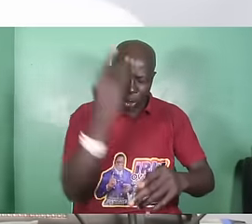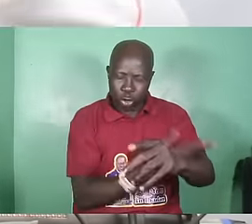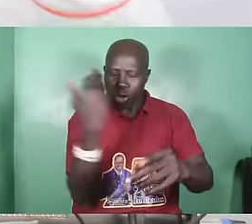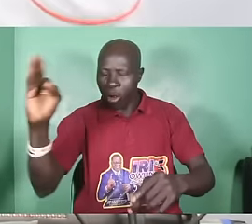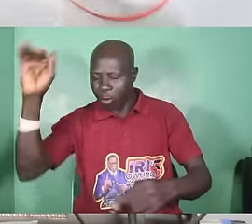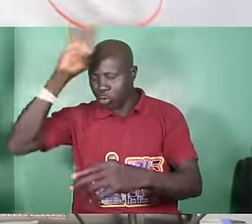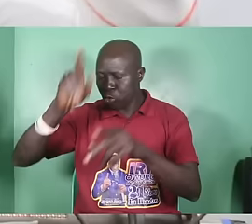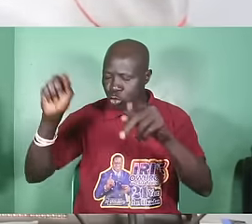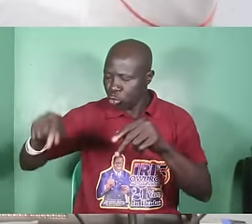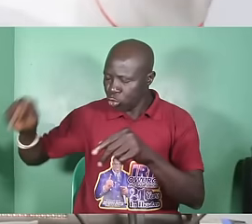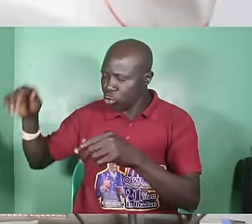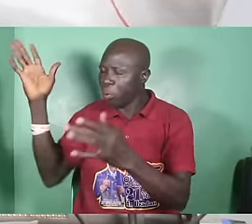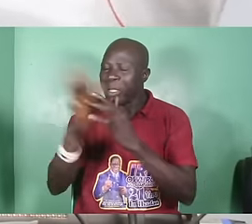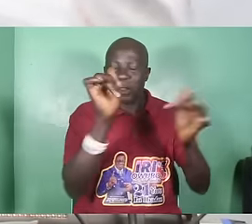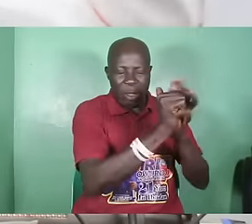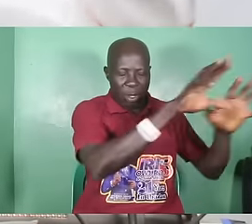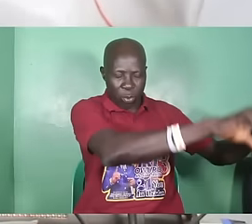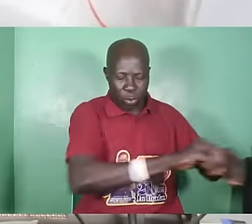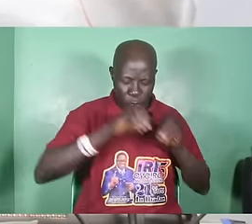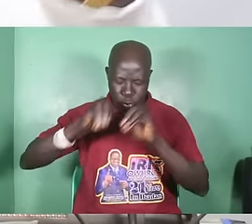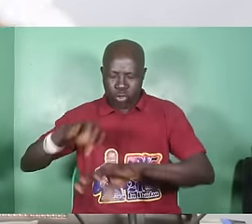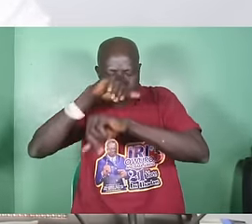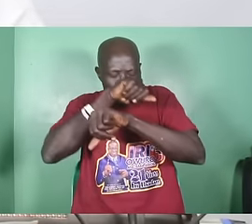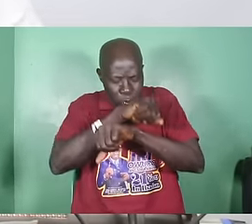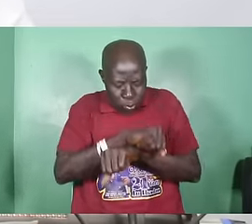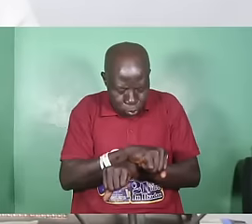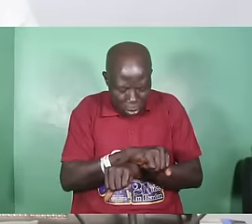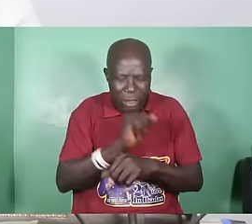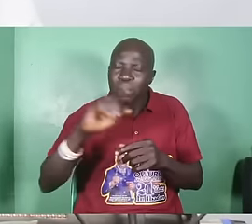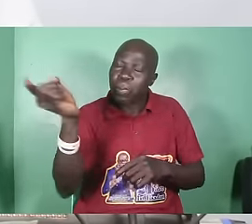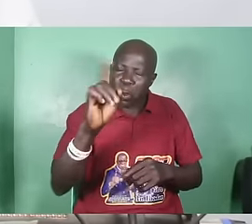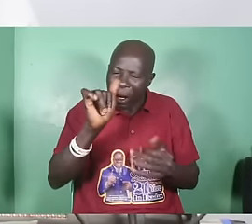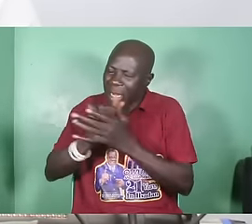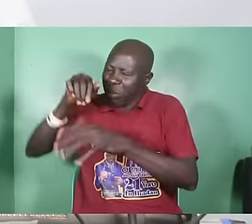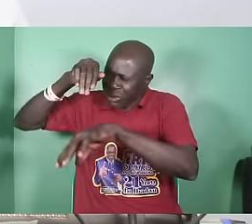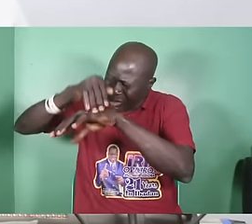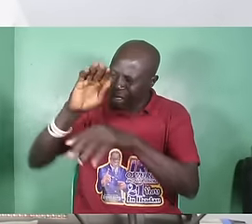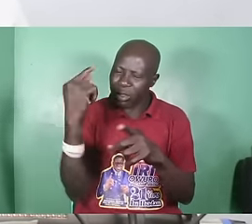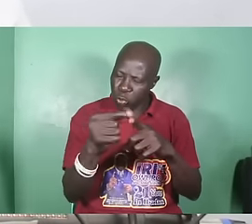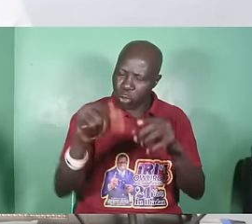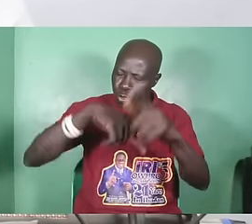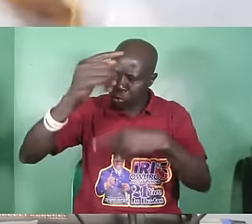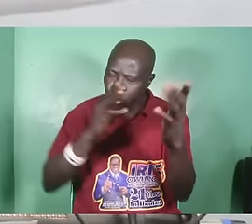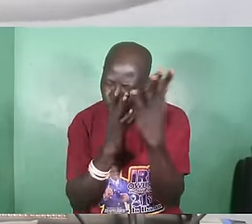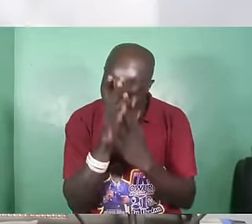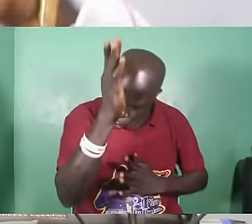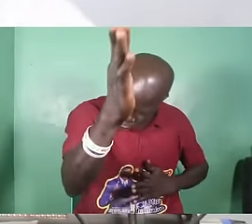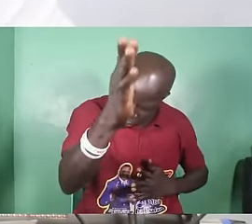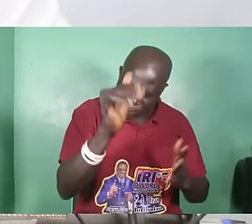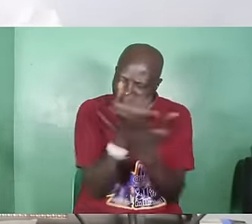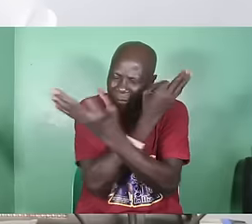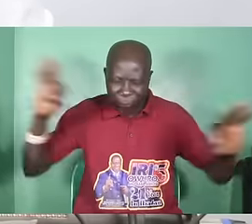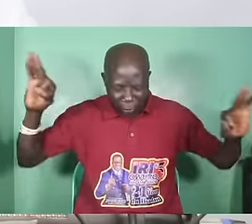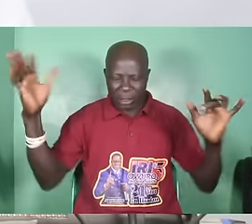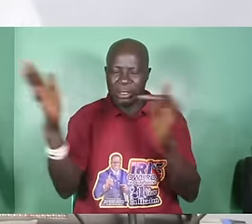of lagbaja. That if you are sinu ibi. That they put you in bondage. Ibe na ni oro jale lo. That is where the word goes straight. Oya gba e tu